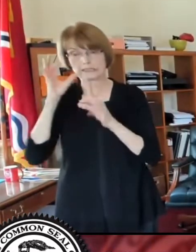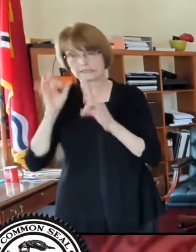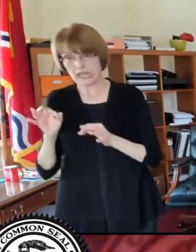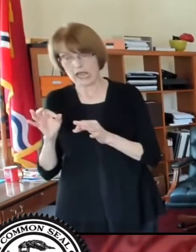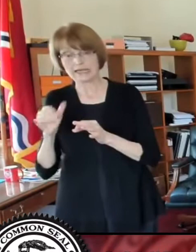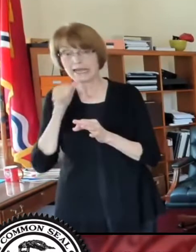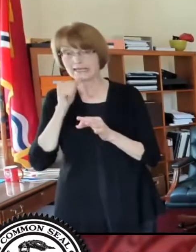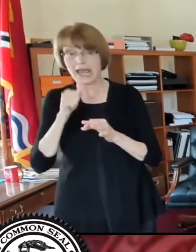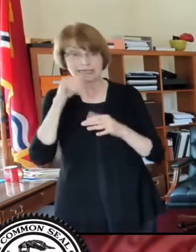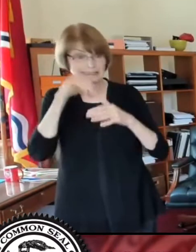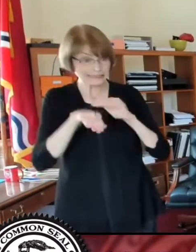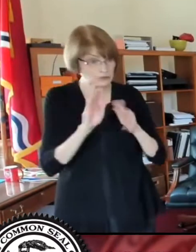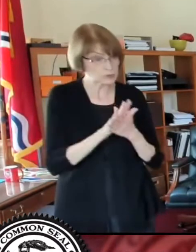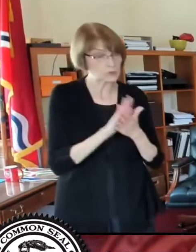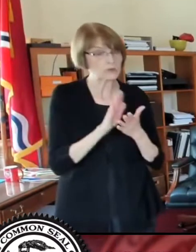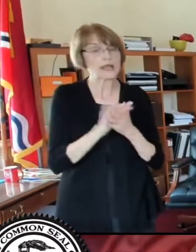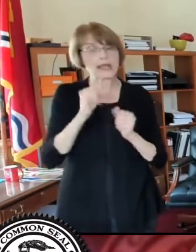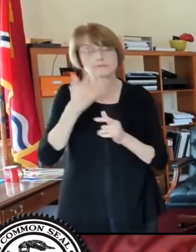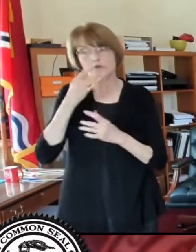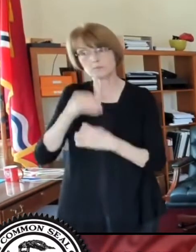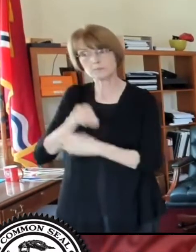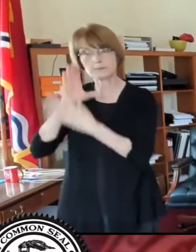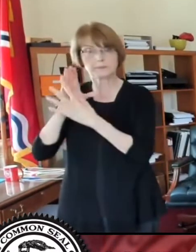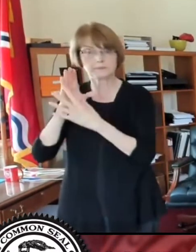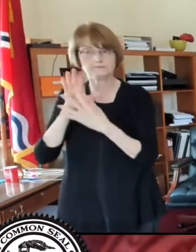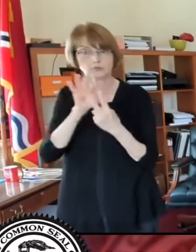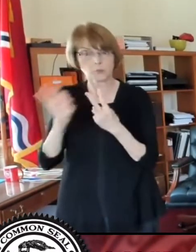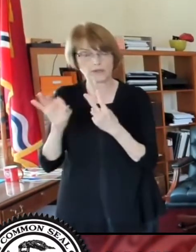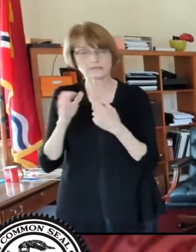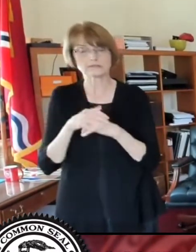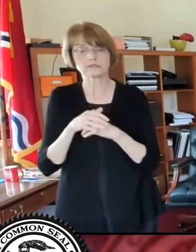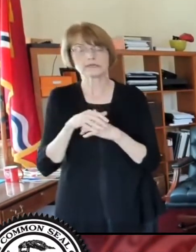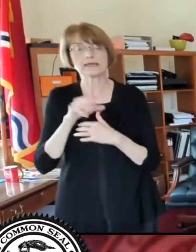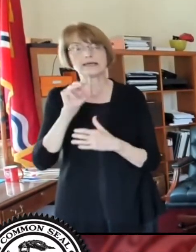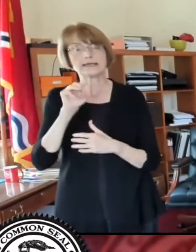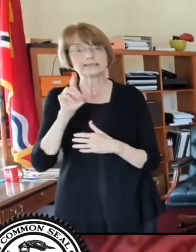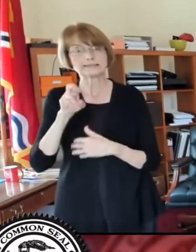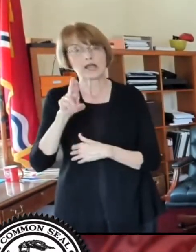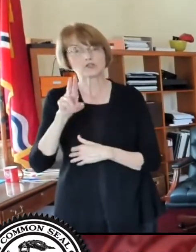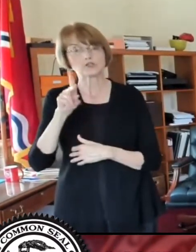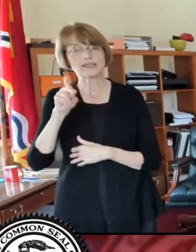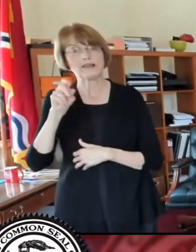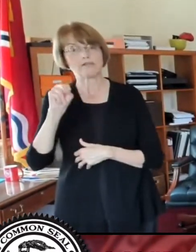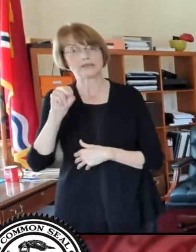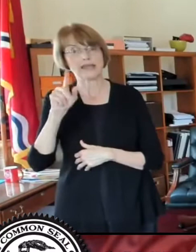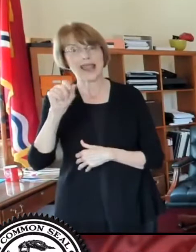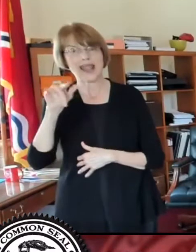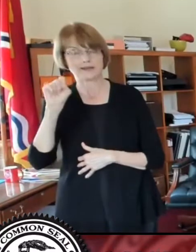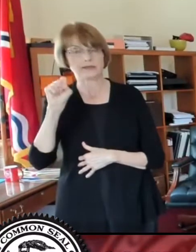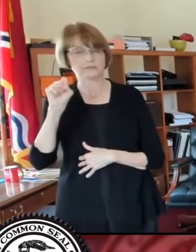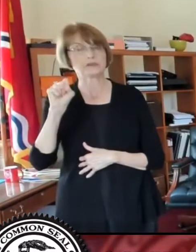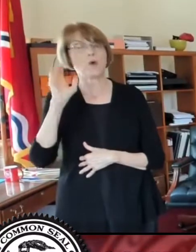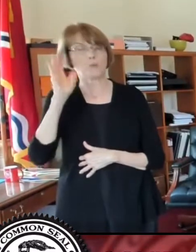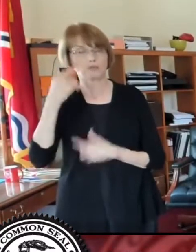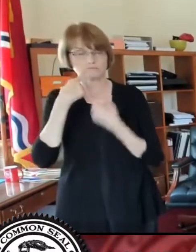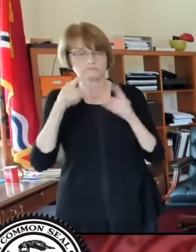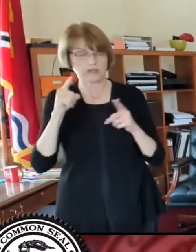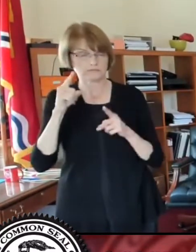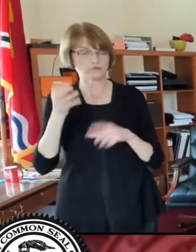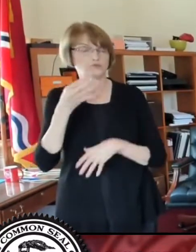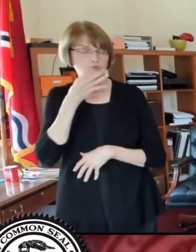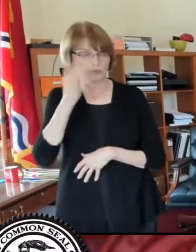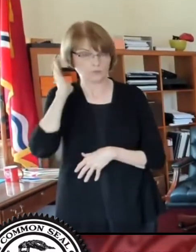instruction? So Dr. Kelvin Adams will make that announcement in due time,